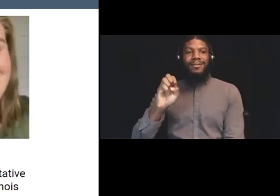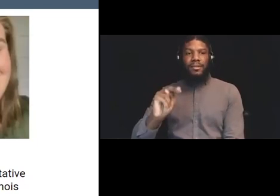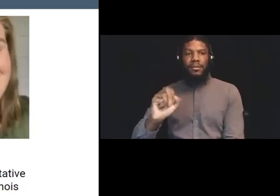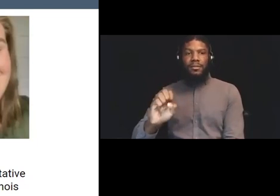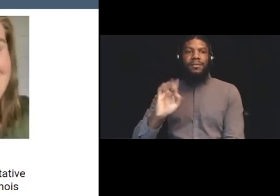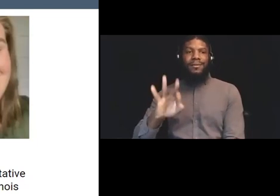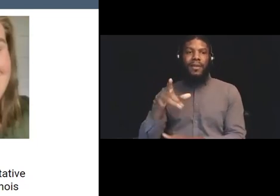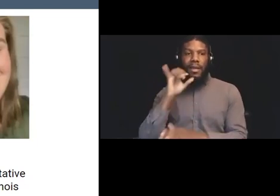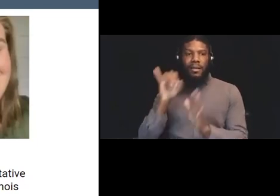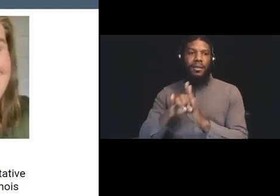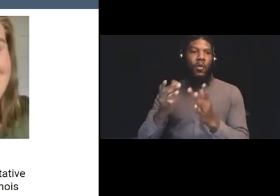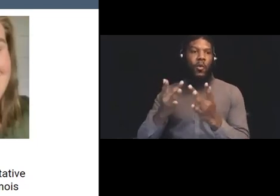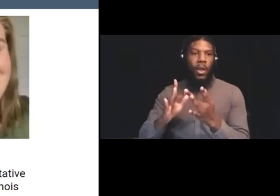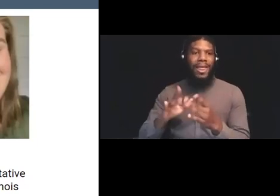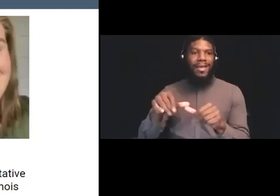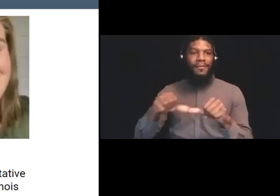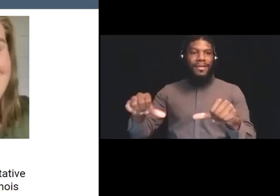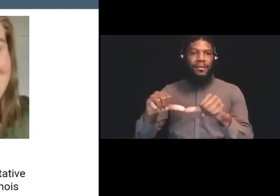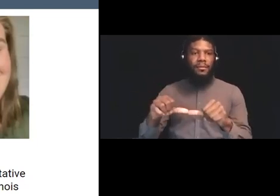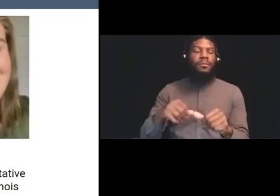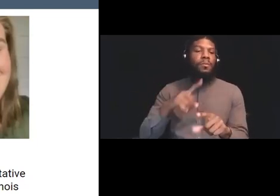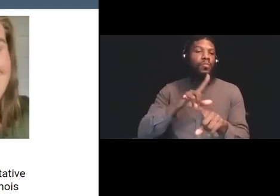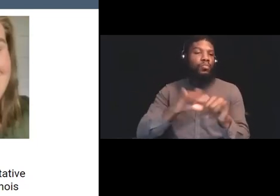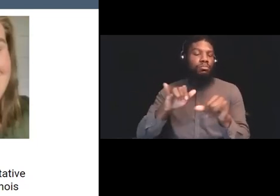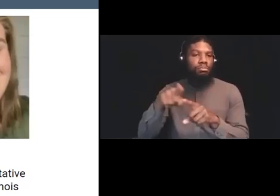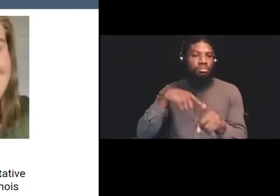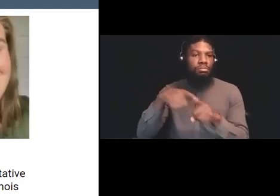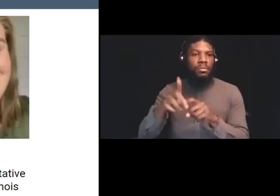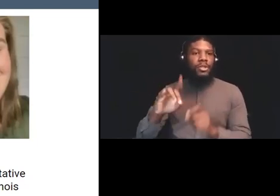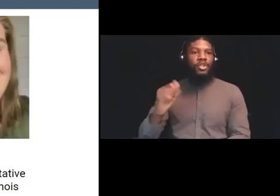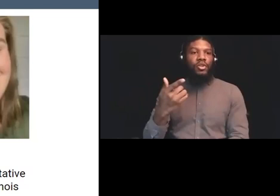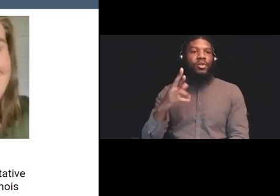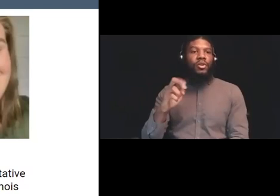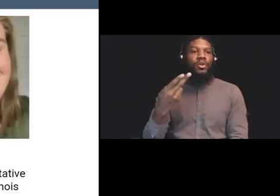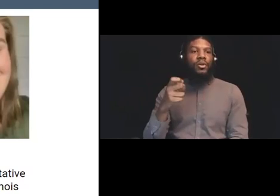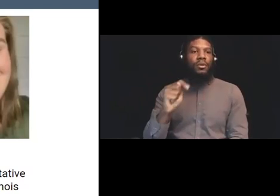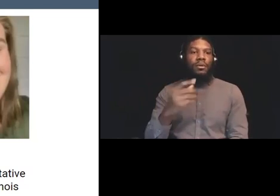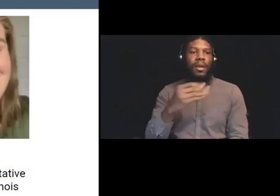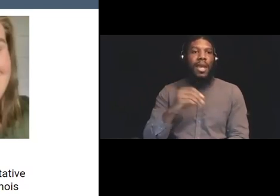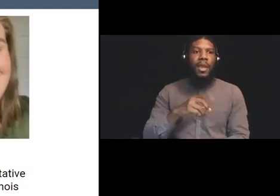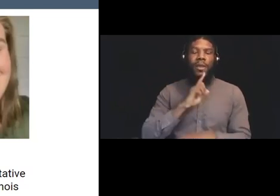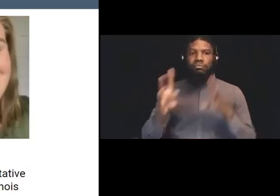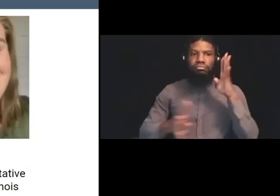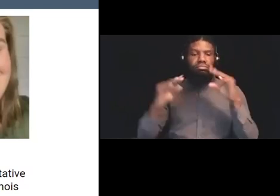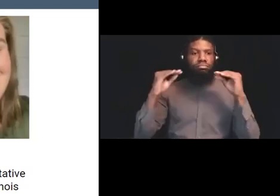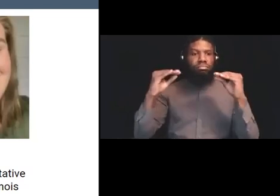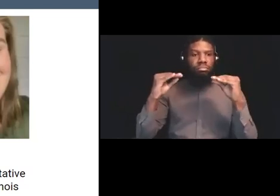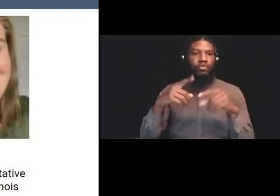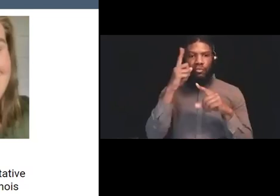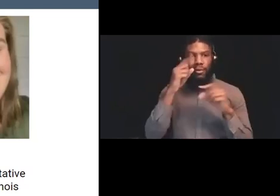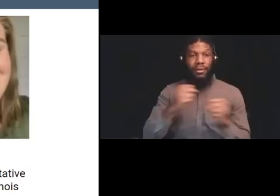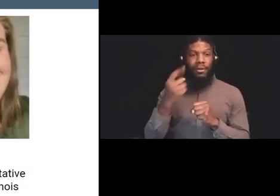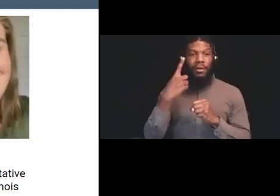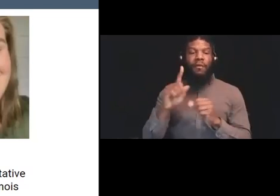spaces. She also specializes in digital rhetoric and innovative pedagogical strategies in online writing instruction